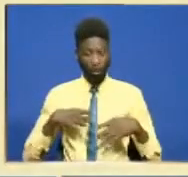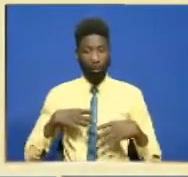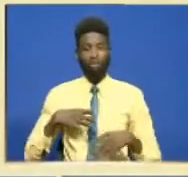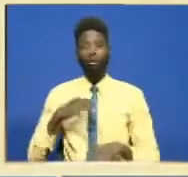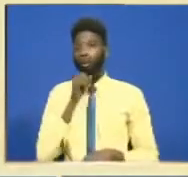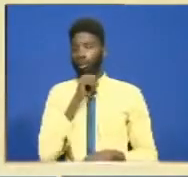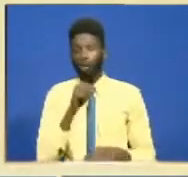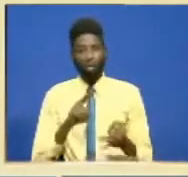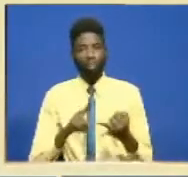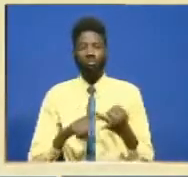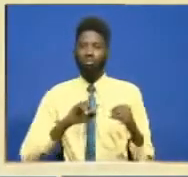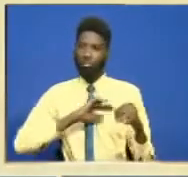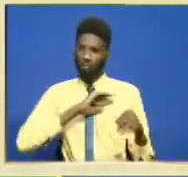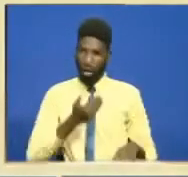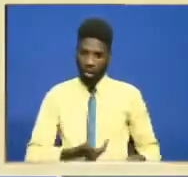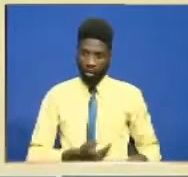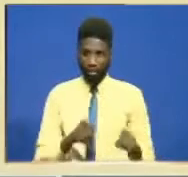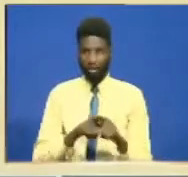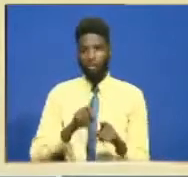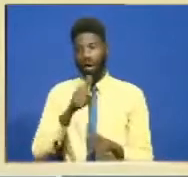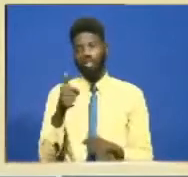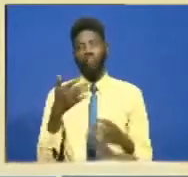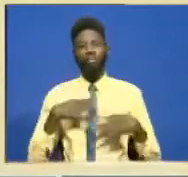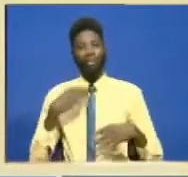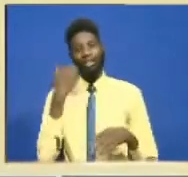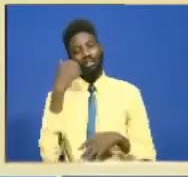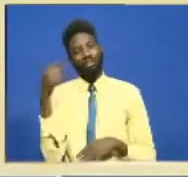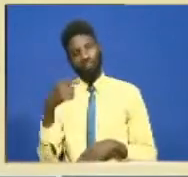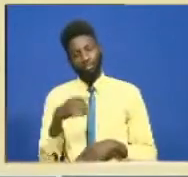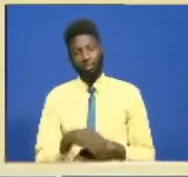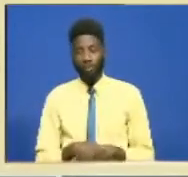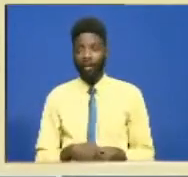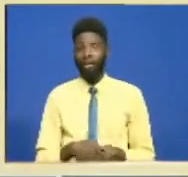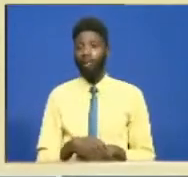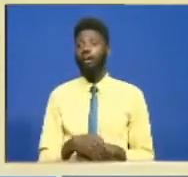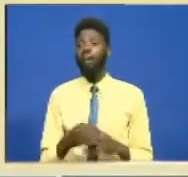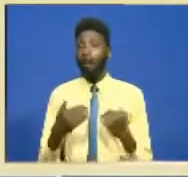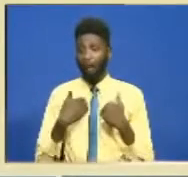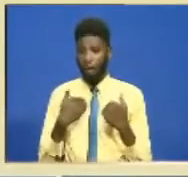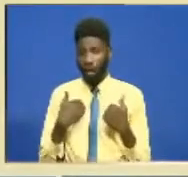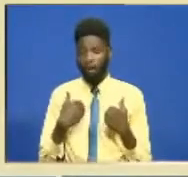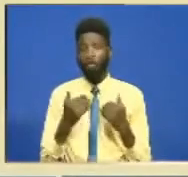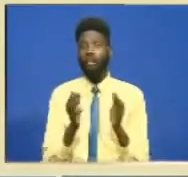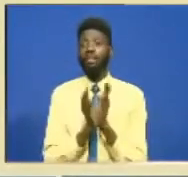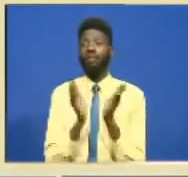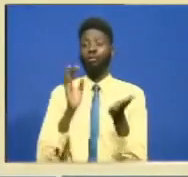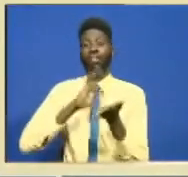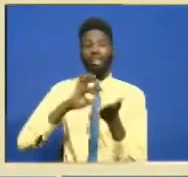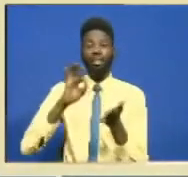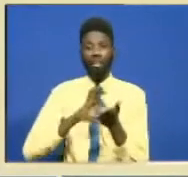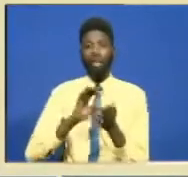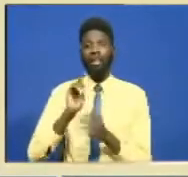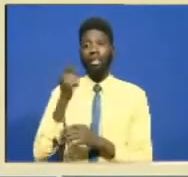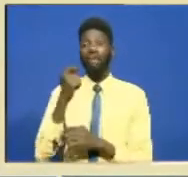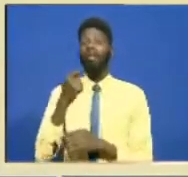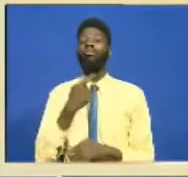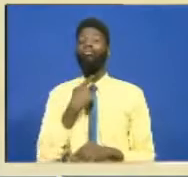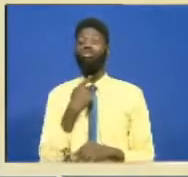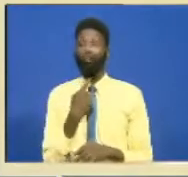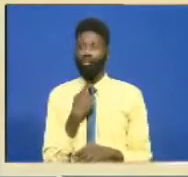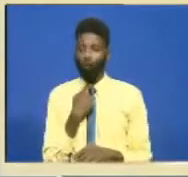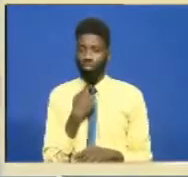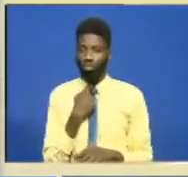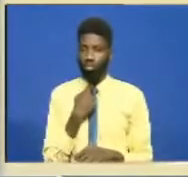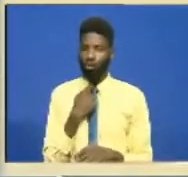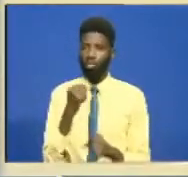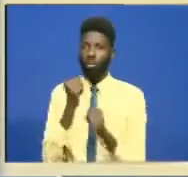pre-existing conditions. But without further ado, I'm joined by General Secretary for the Kenya Union of Clinical Officers, who will